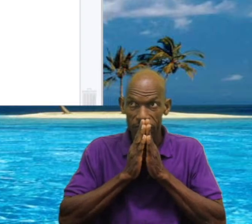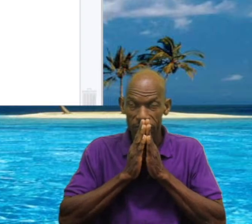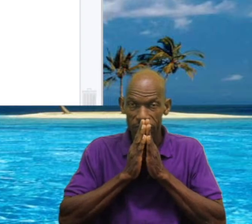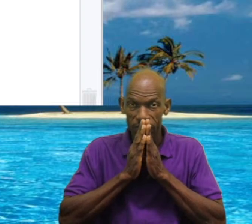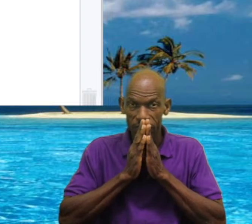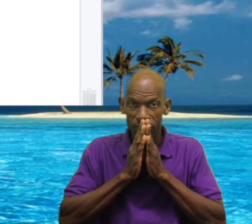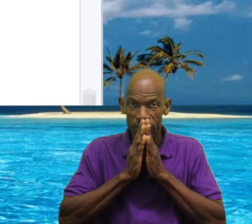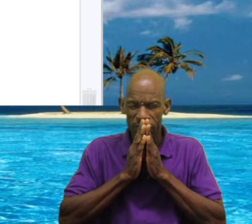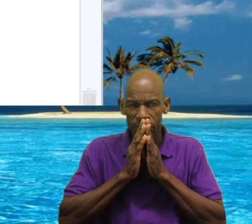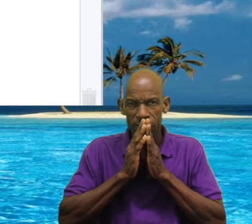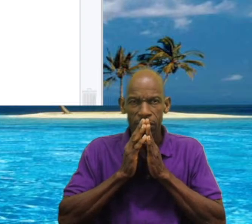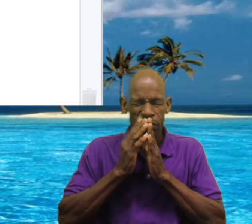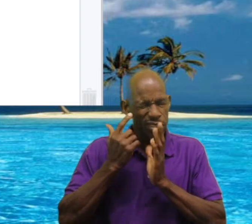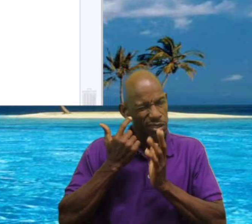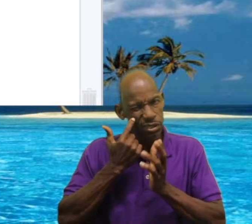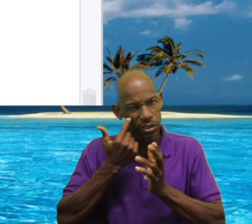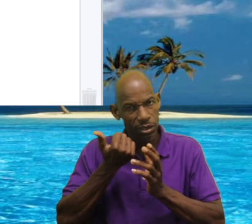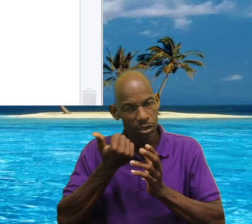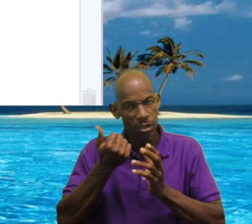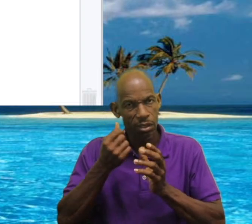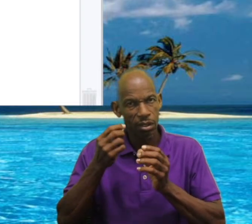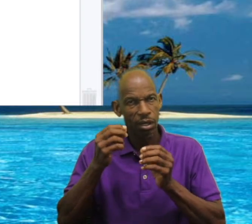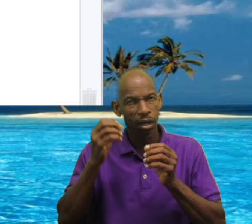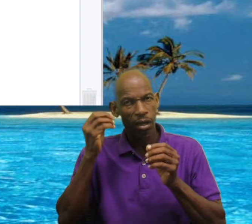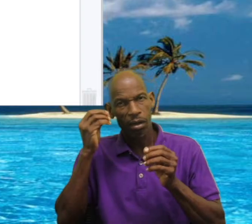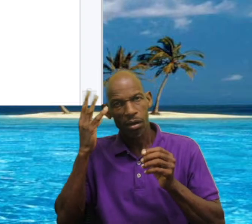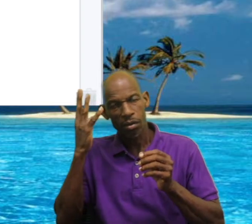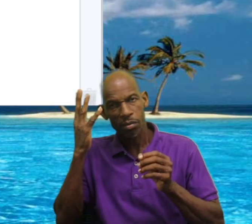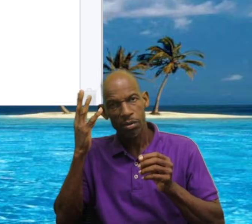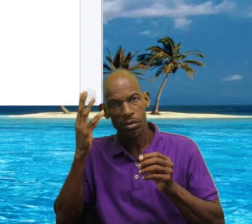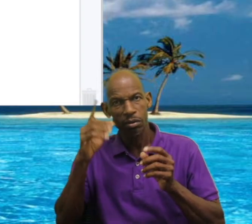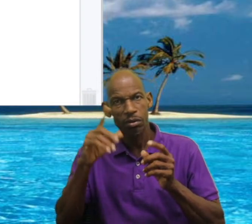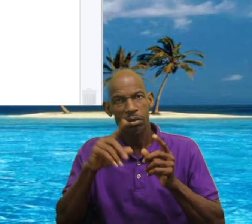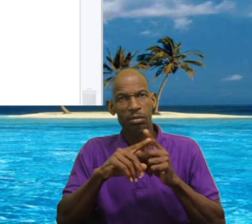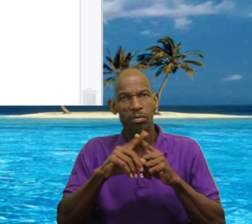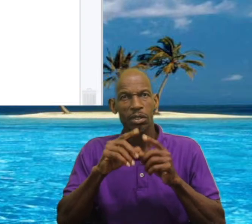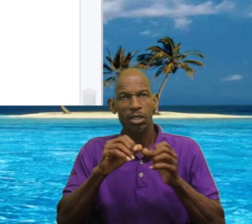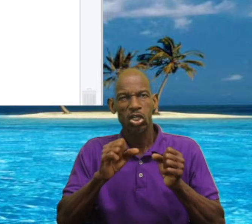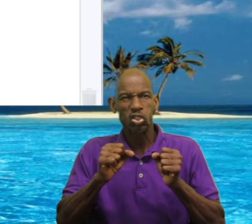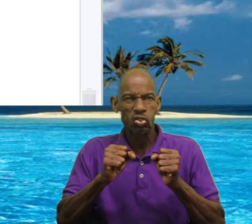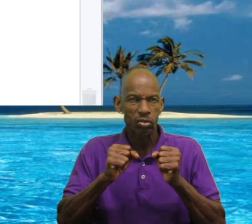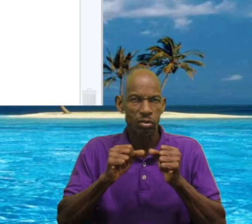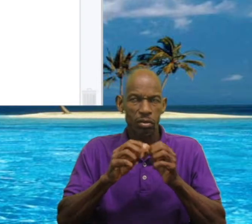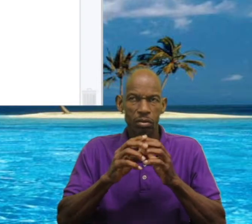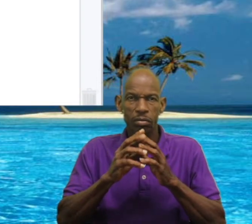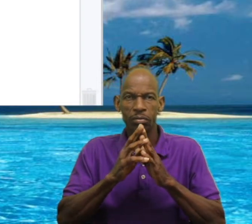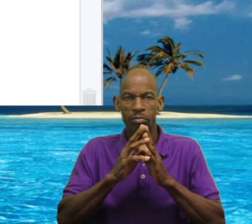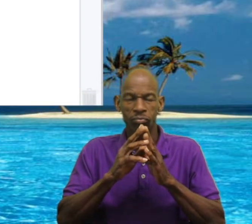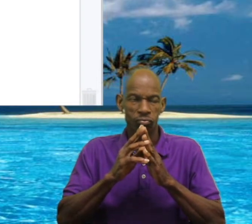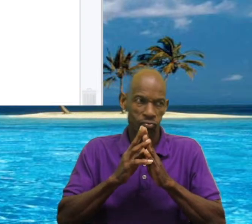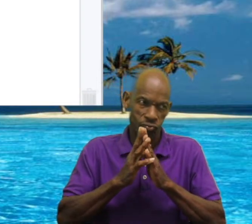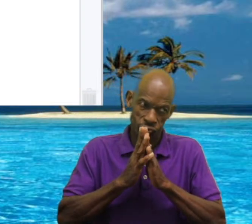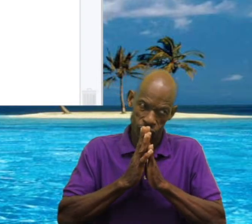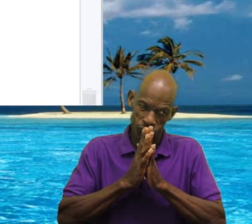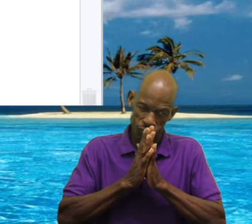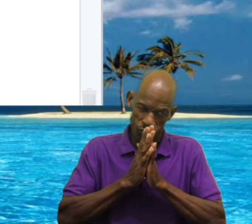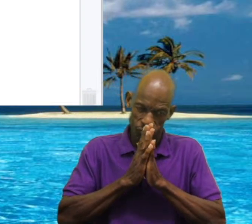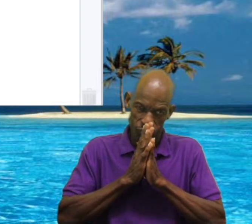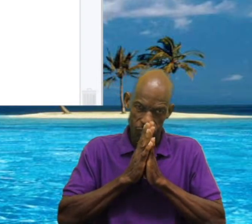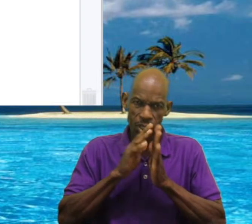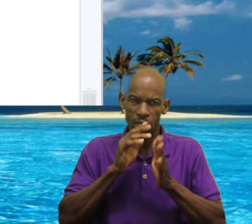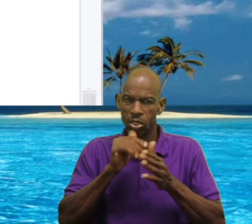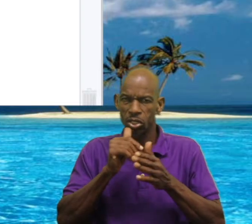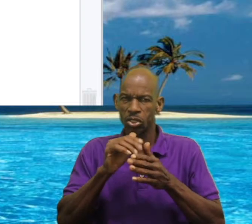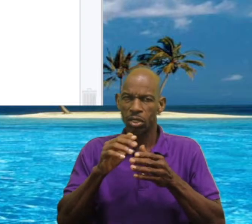of opposite. It has an idea, but it's not as strong as it should be. But we can leave it so,